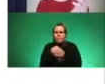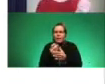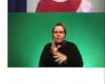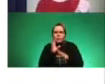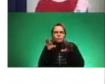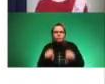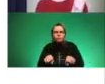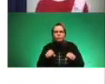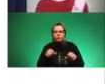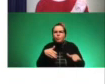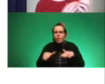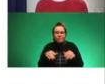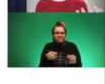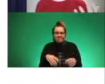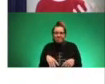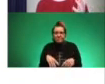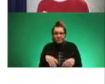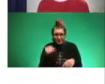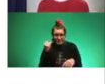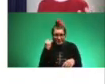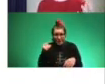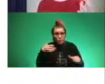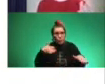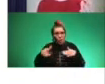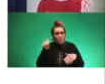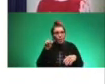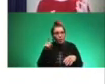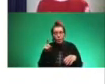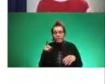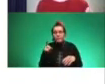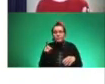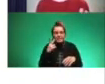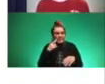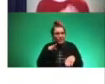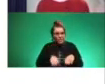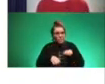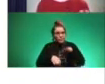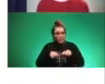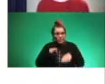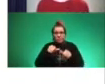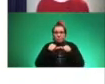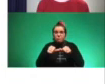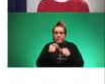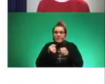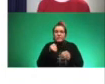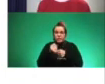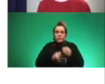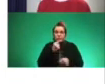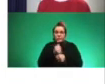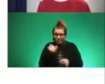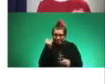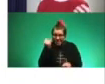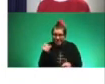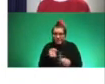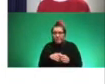take over walking tracks. Can you imagine sort of walking in your backyard and seeing your footprints there lasting for years and years to come?